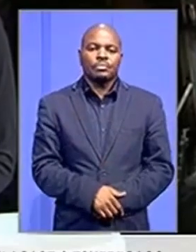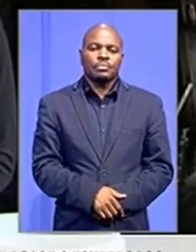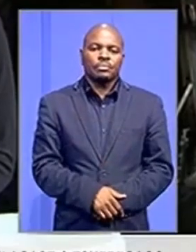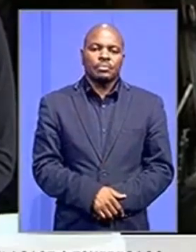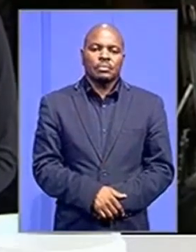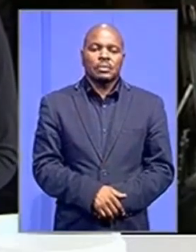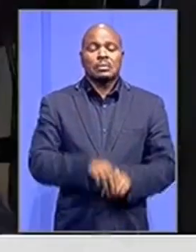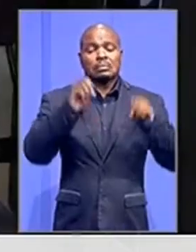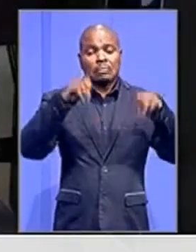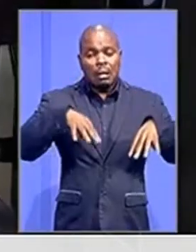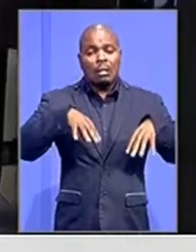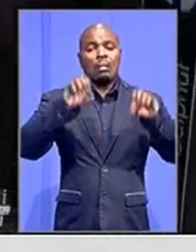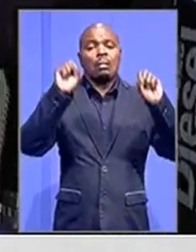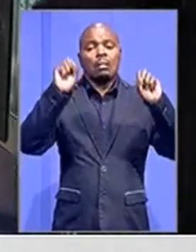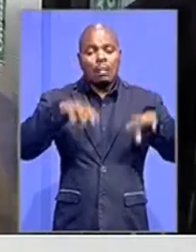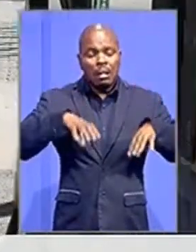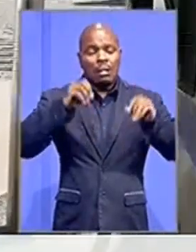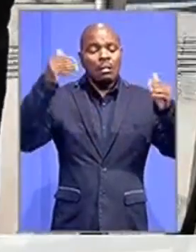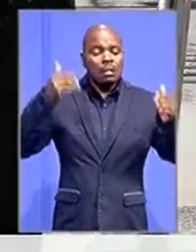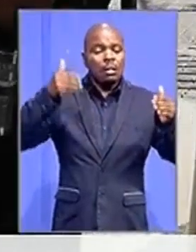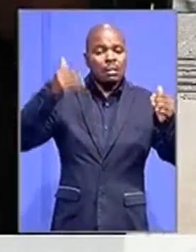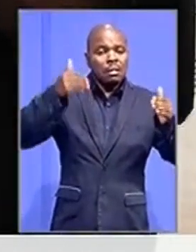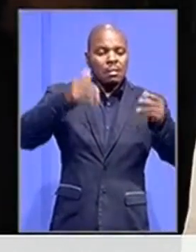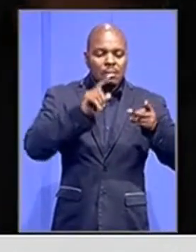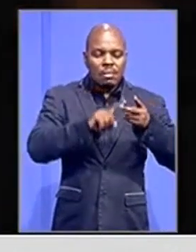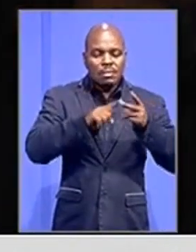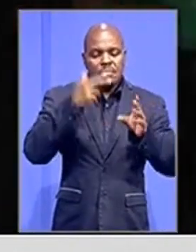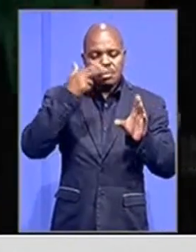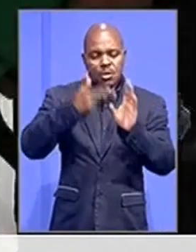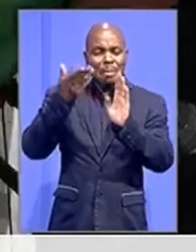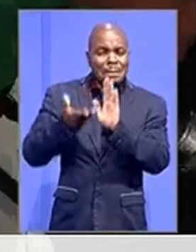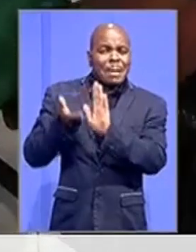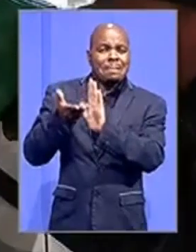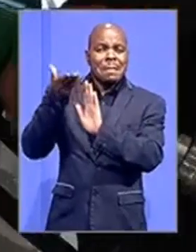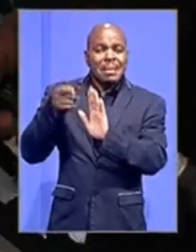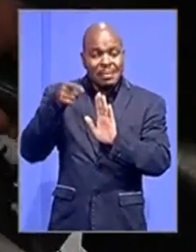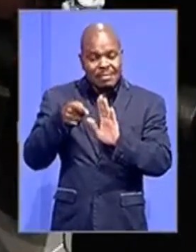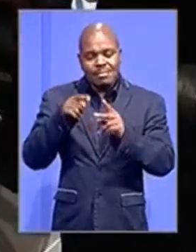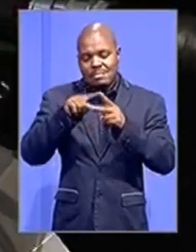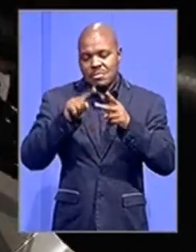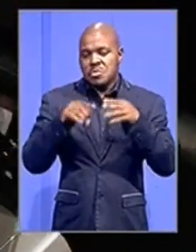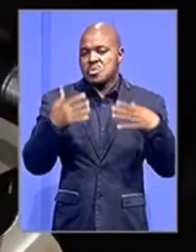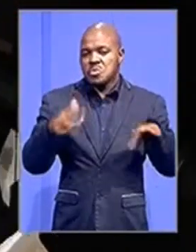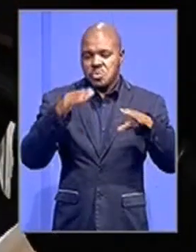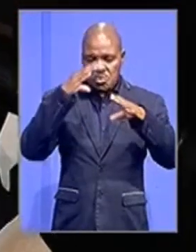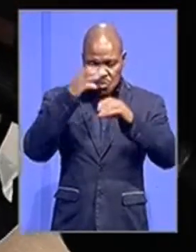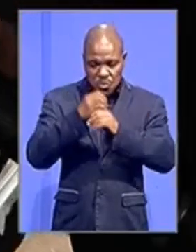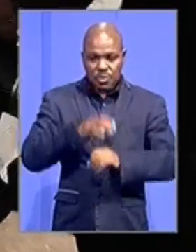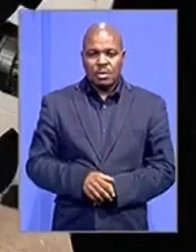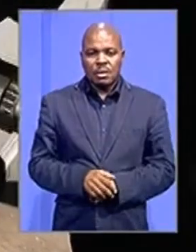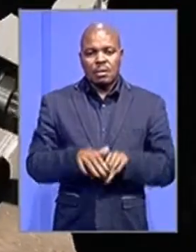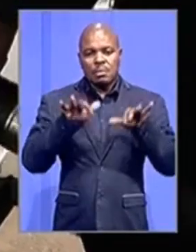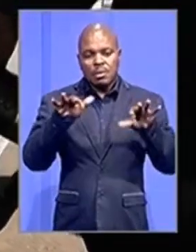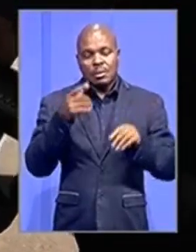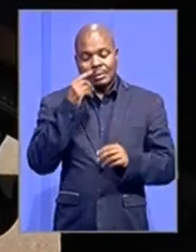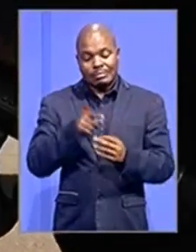Hao jo hafetse hafetse ka ba mohlagase shita le tlhatlhogo ya theko ya makhura ke tshe dingwe tsa jo di go khile go shedi. Jale mai karabelo a re shwa di